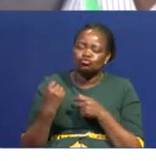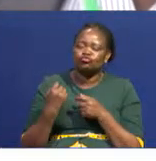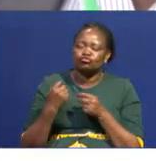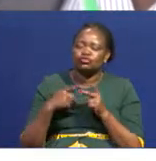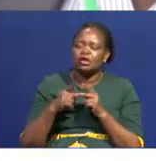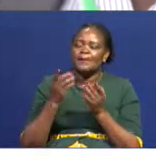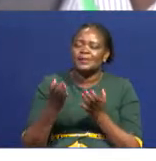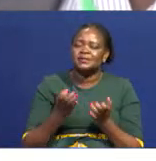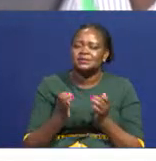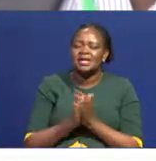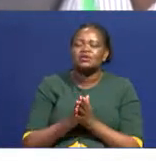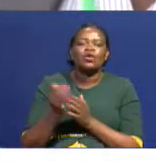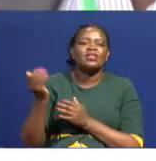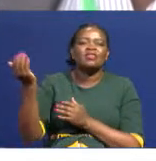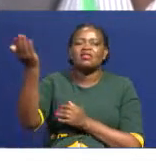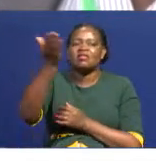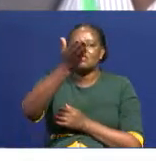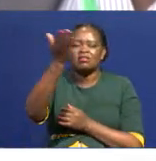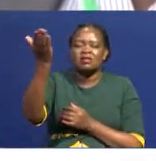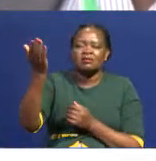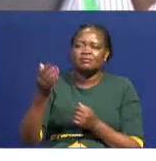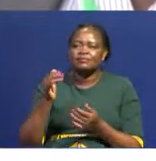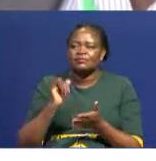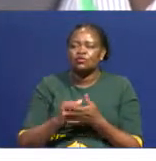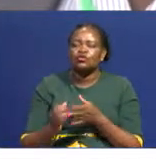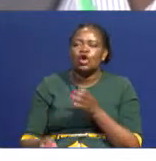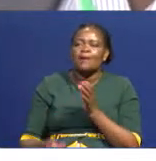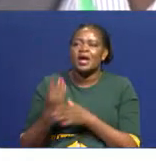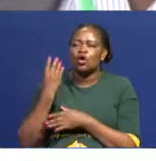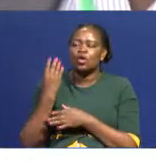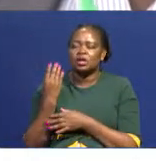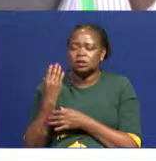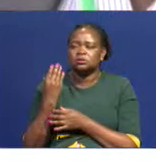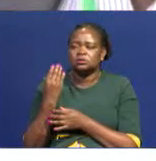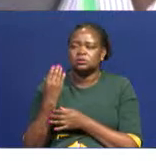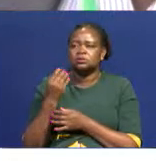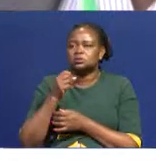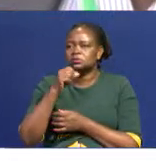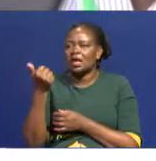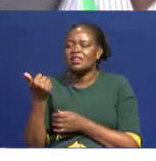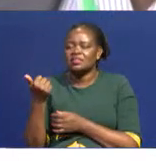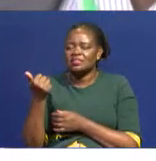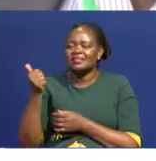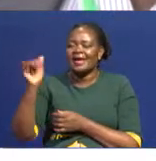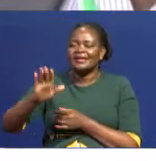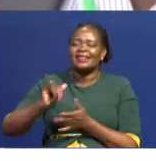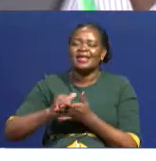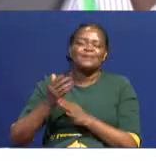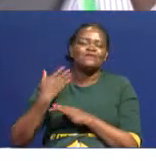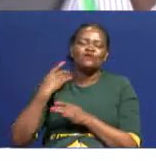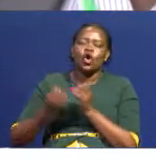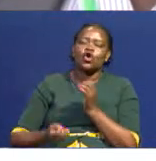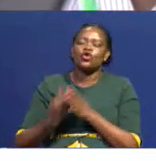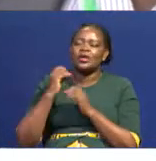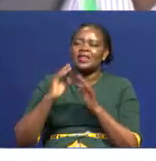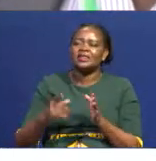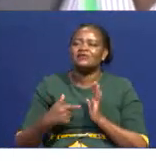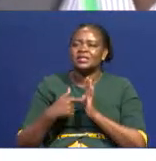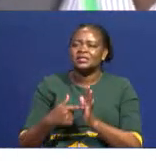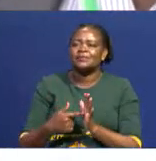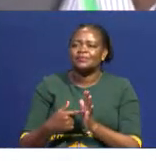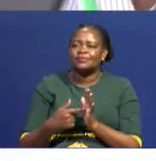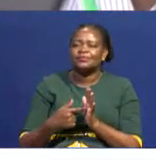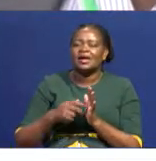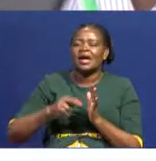into out there that can be grown in the non-traditional growing areas like in